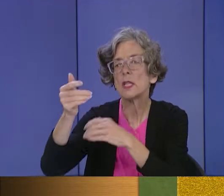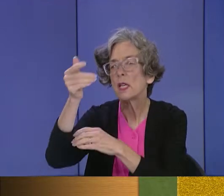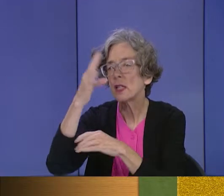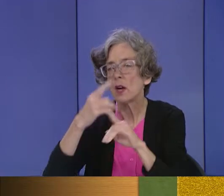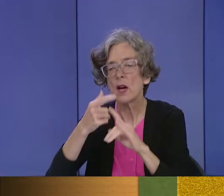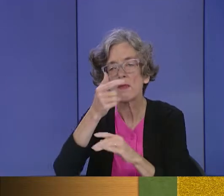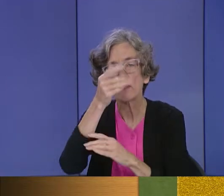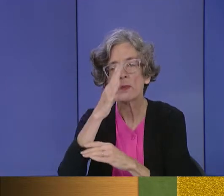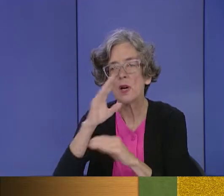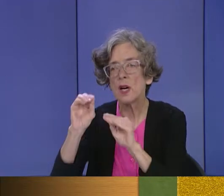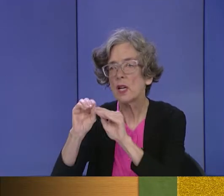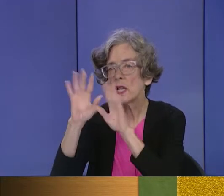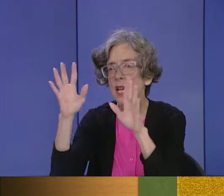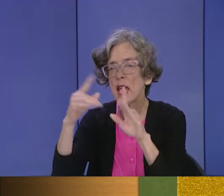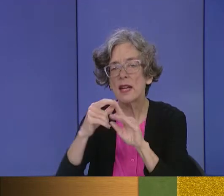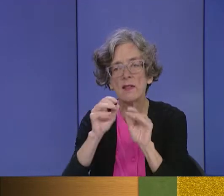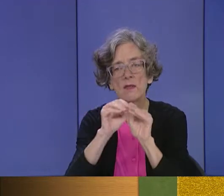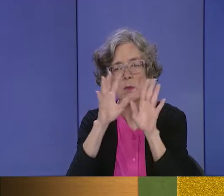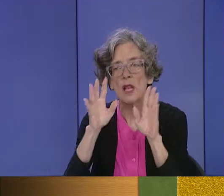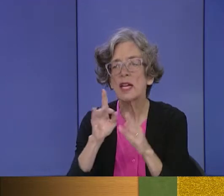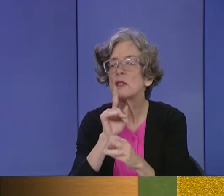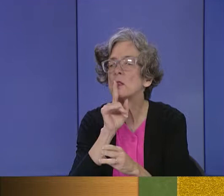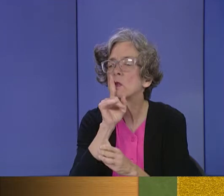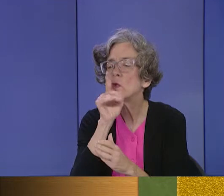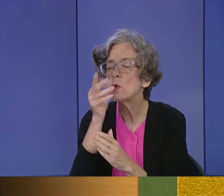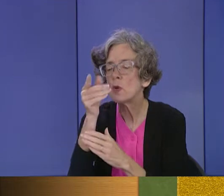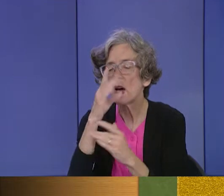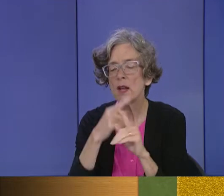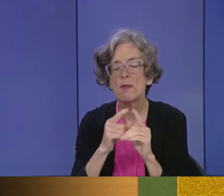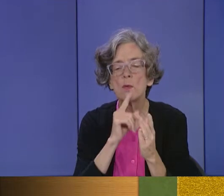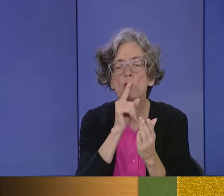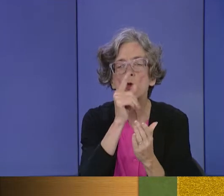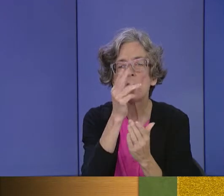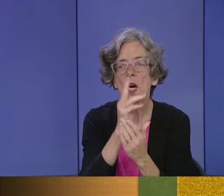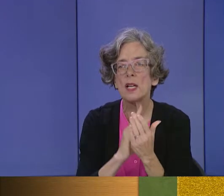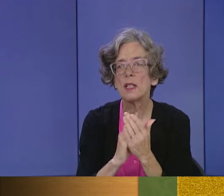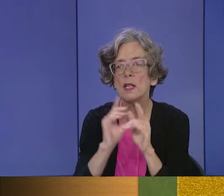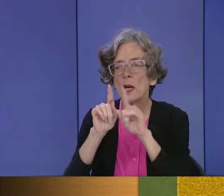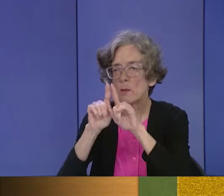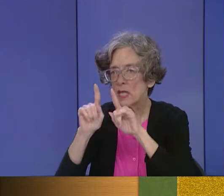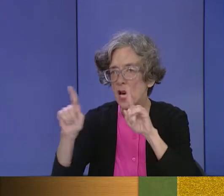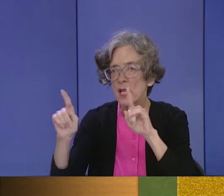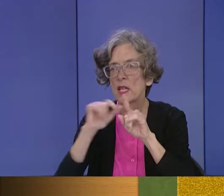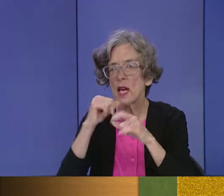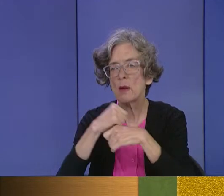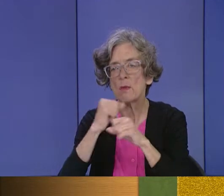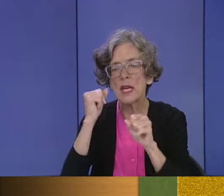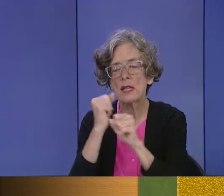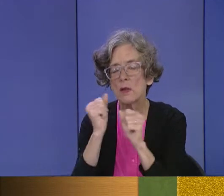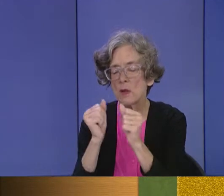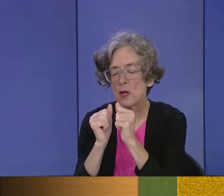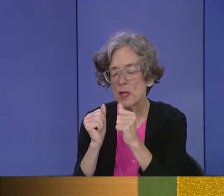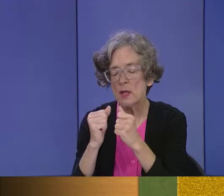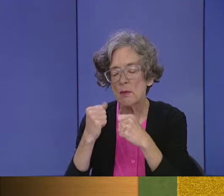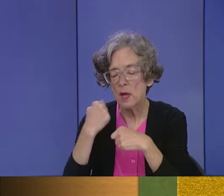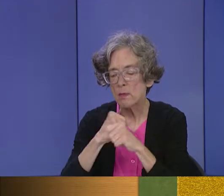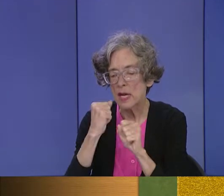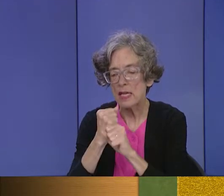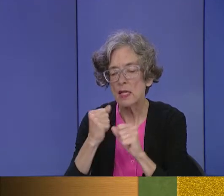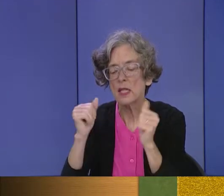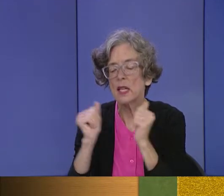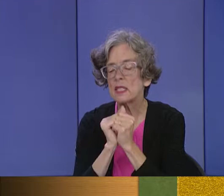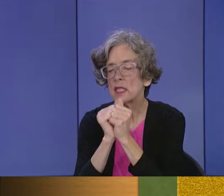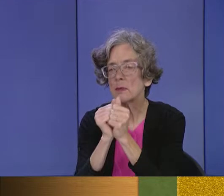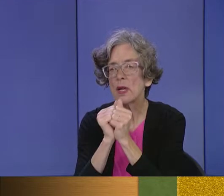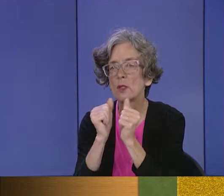ages, God from God, light from light, true God from true God, begotten, not made,